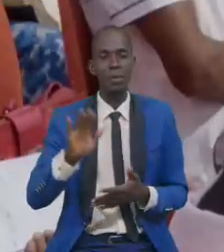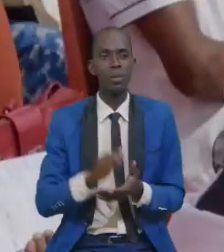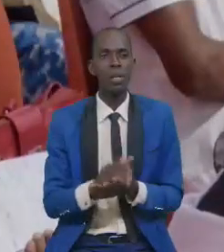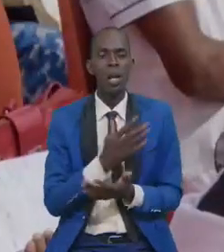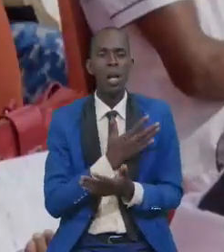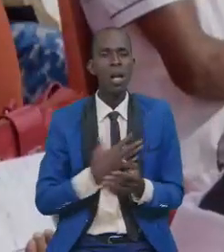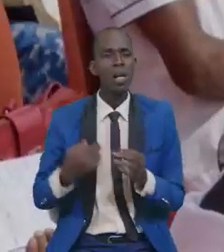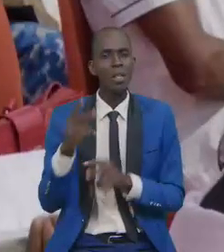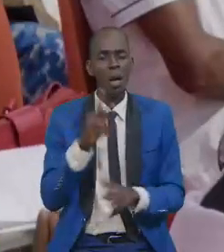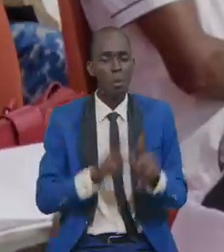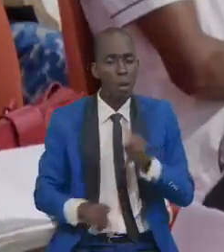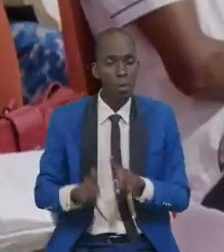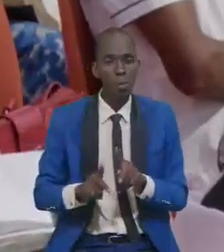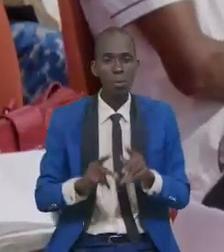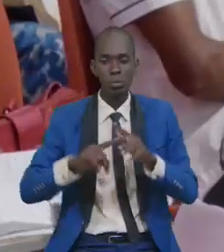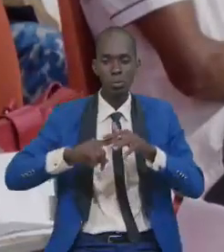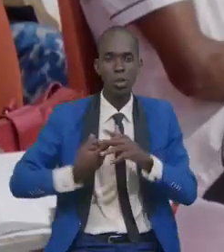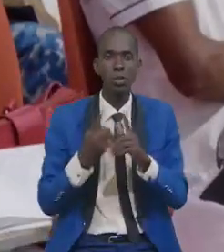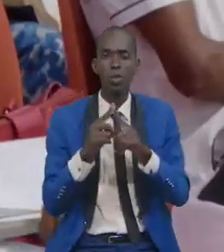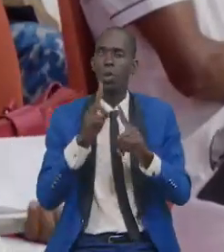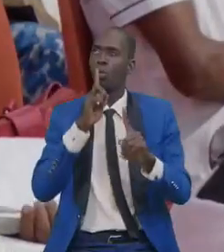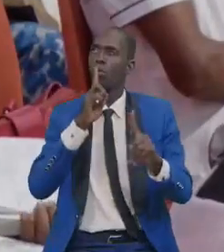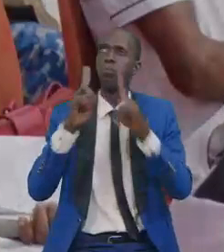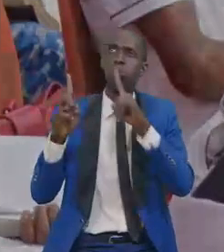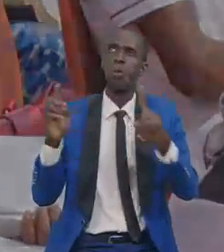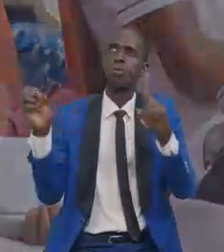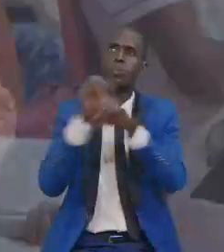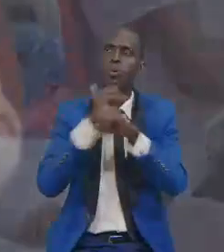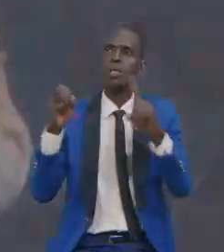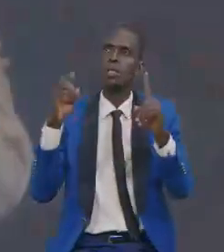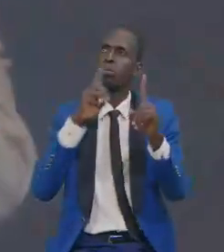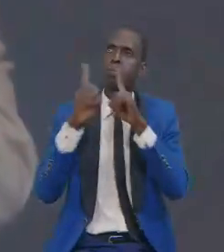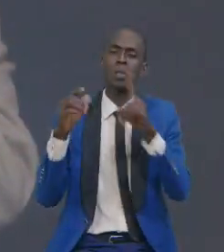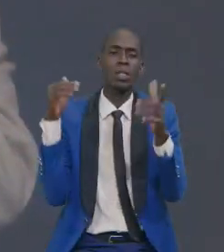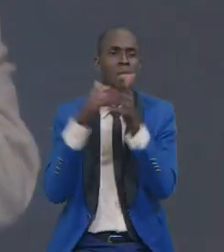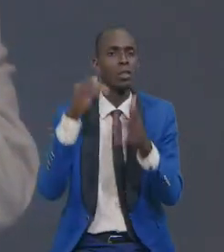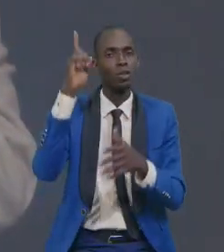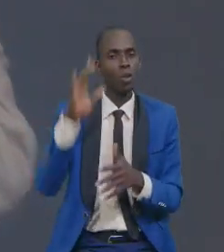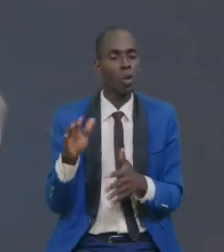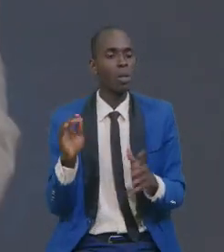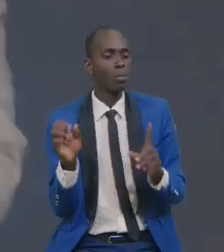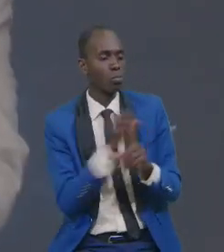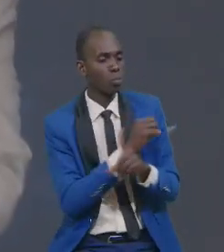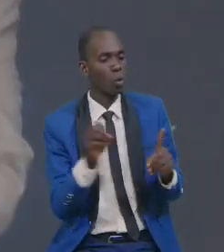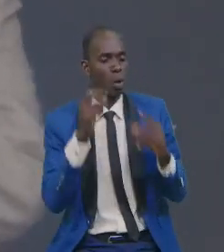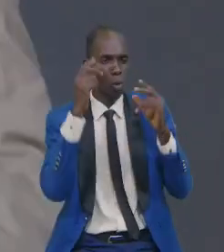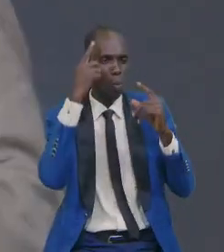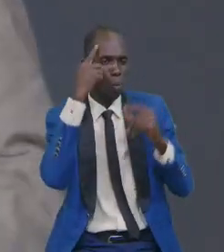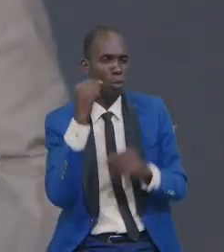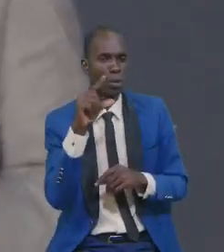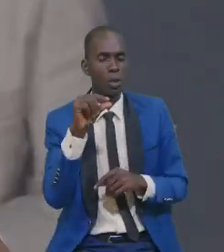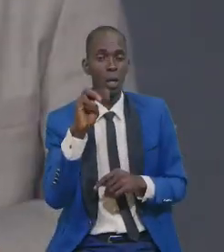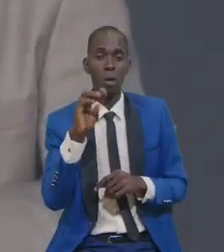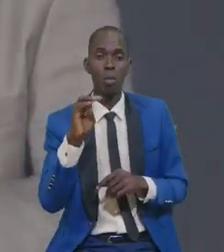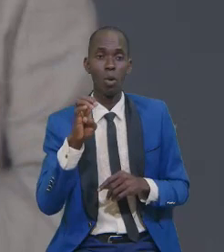people speak against God and against Moses. Wherefore have